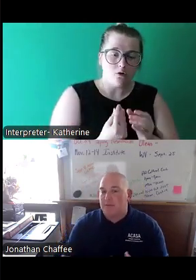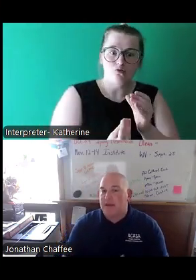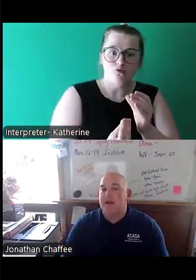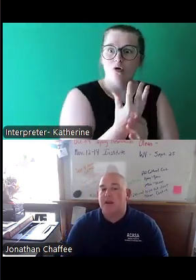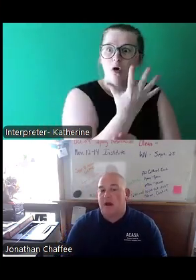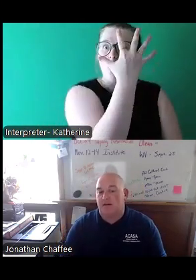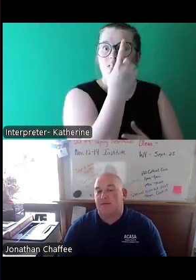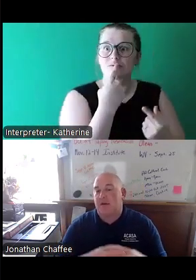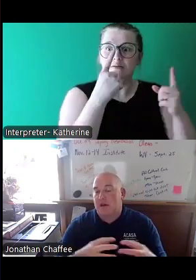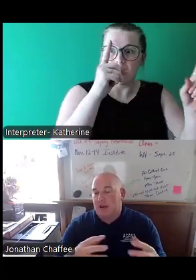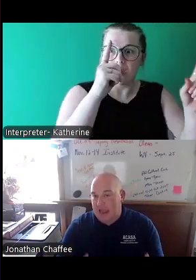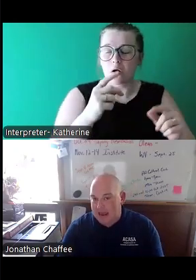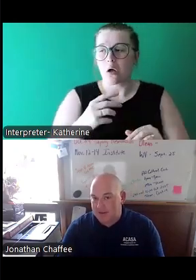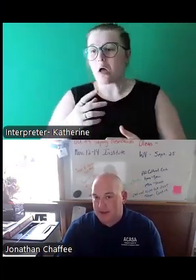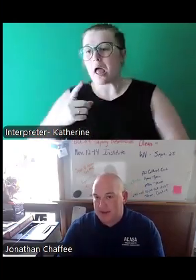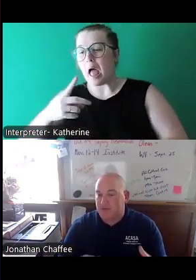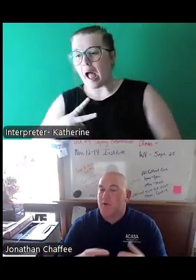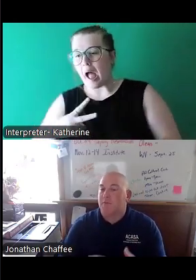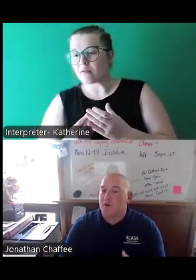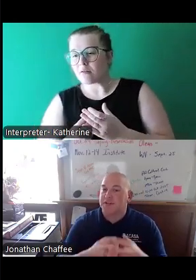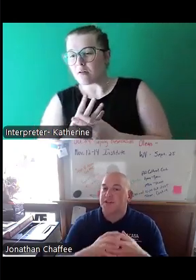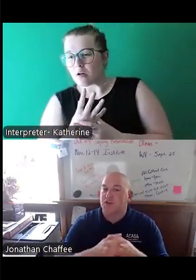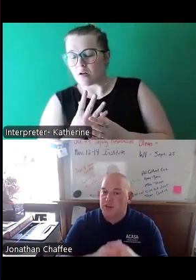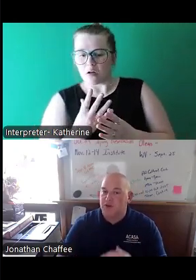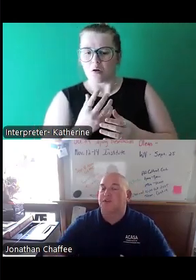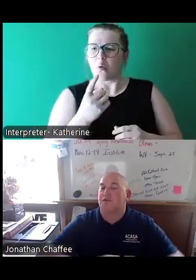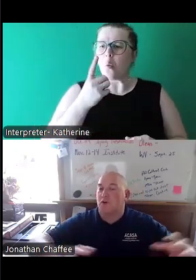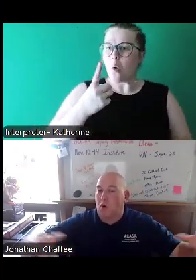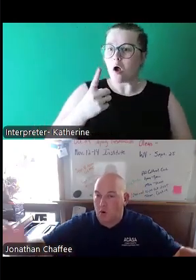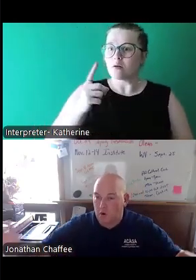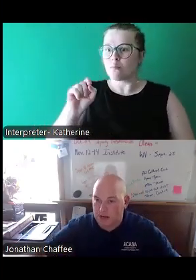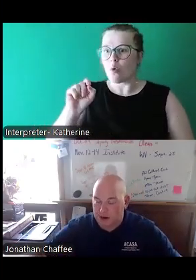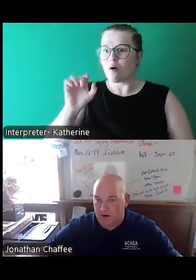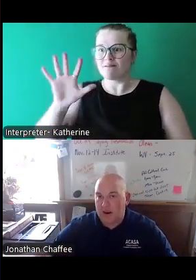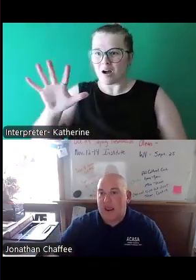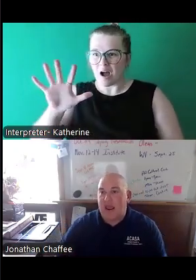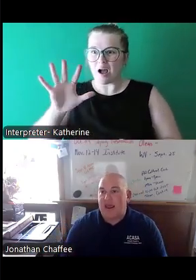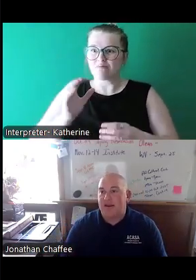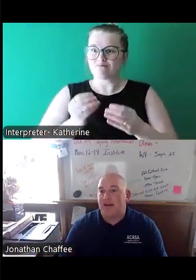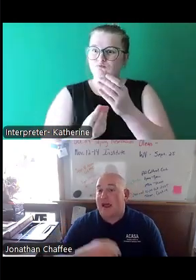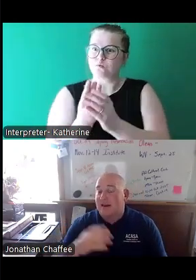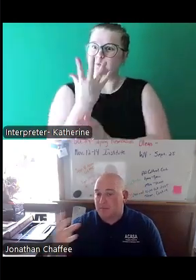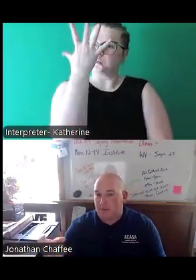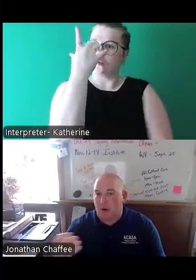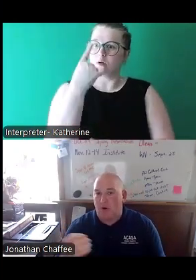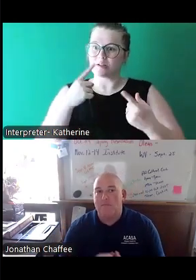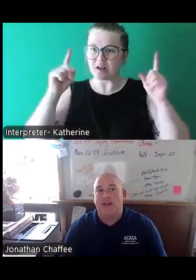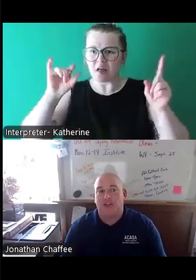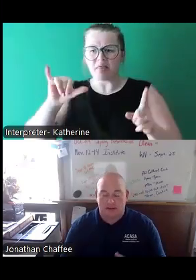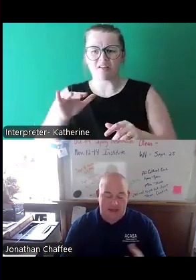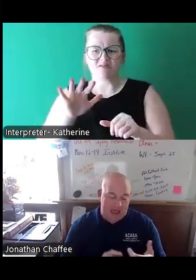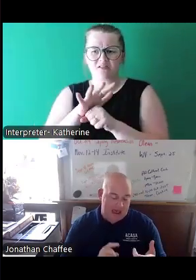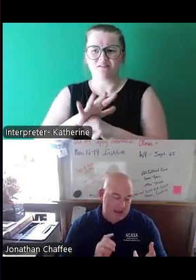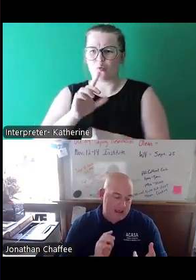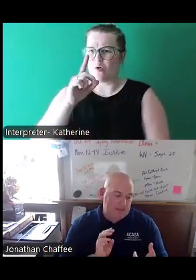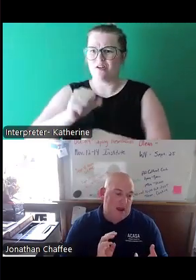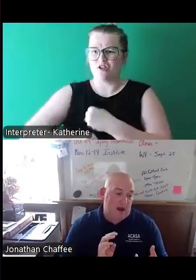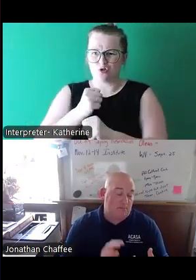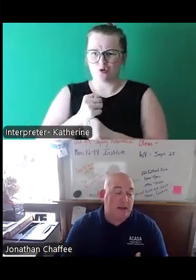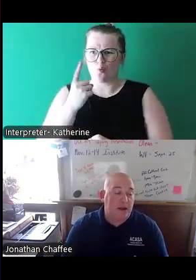that would be enough cannabis for a person to use for the whole year. And Dr. Peppone mentioned